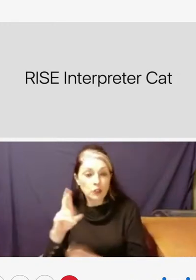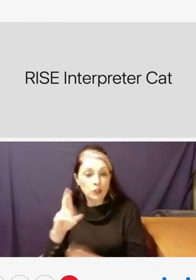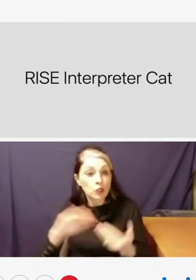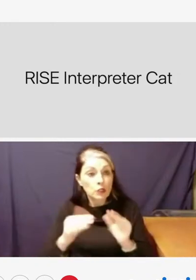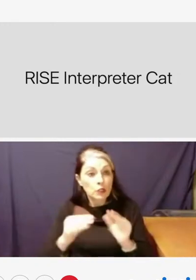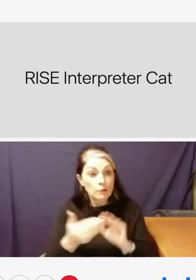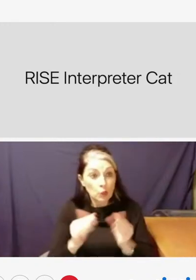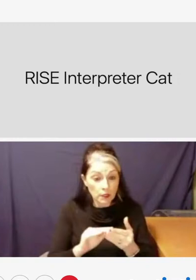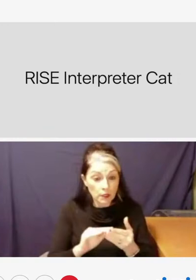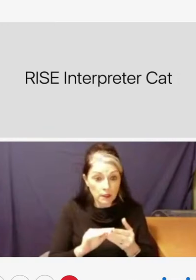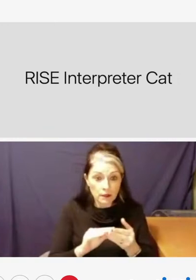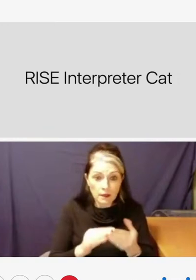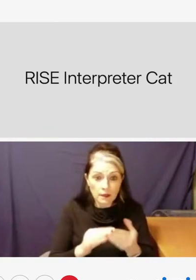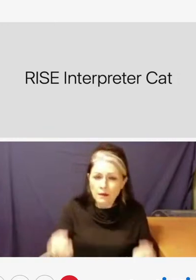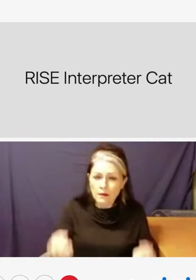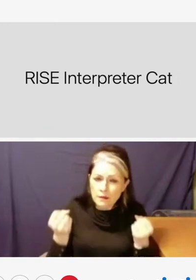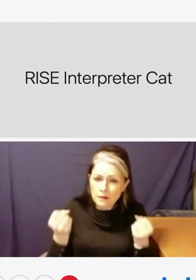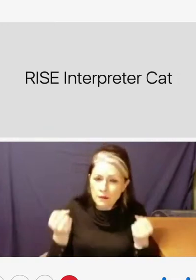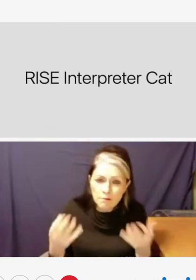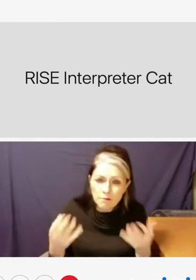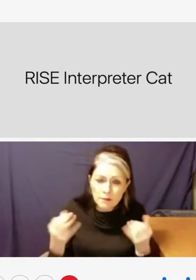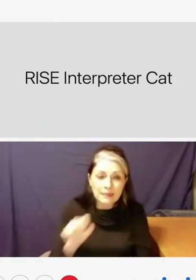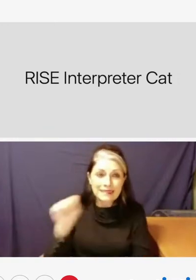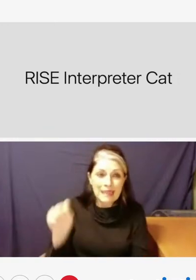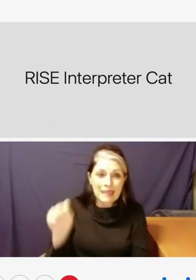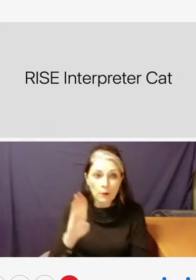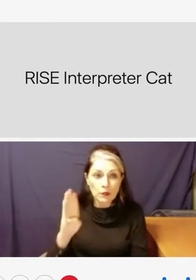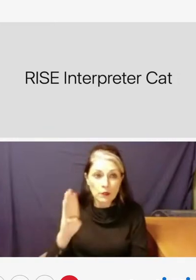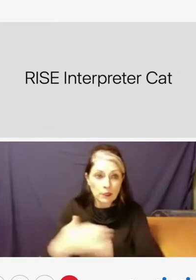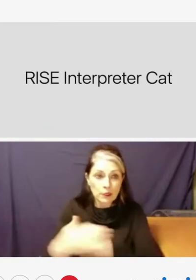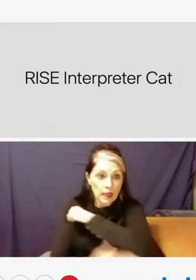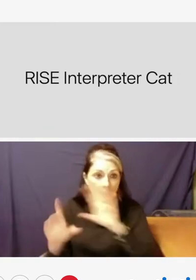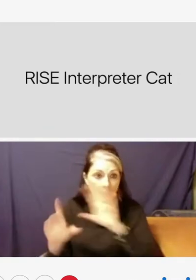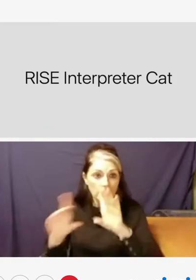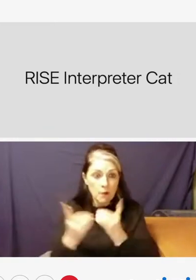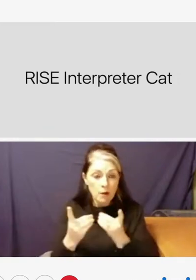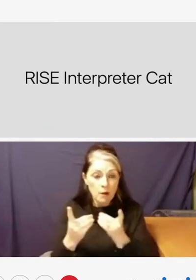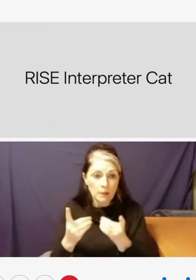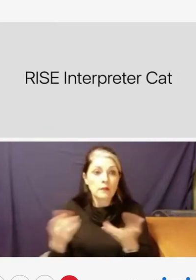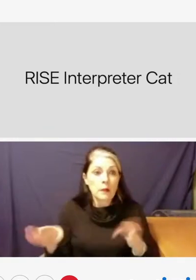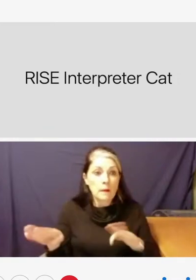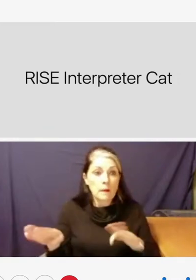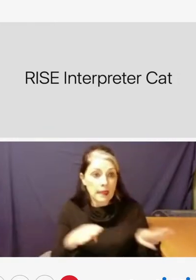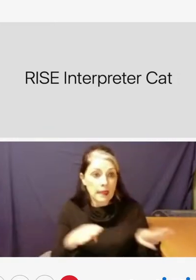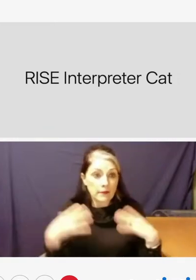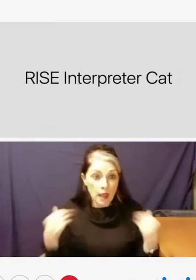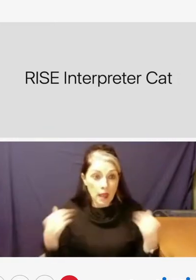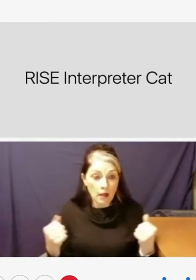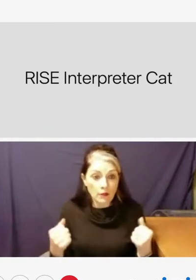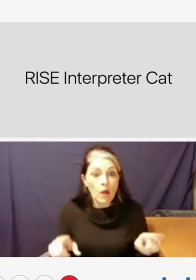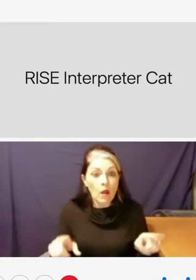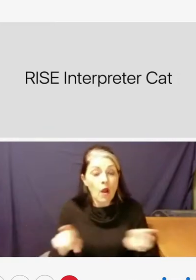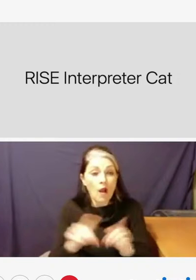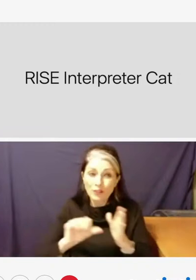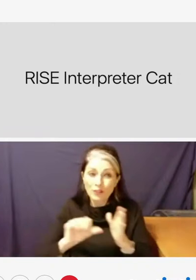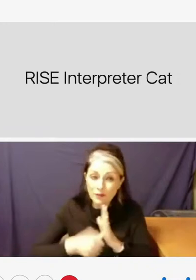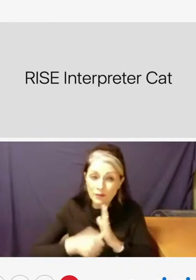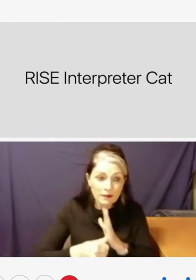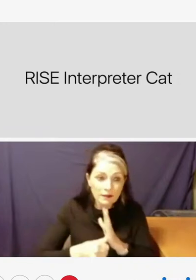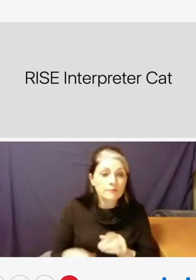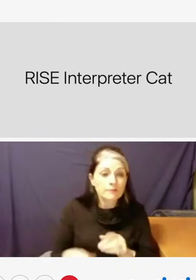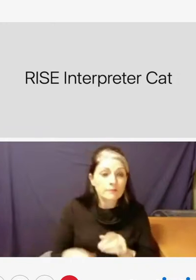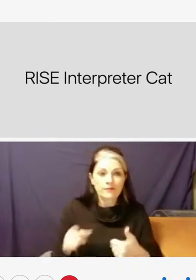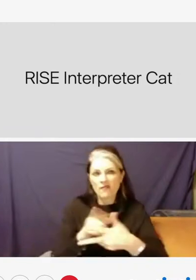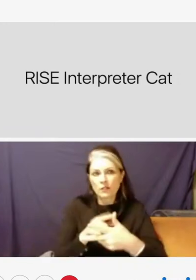services from san berardino county in the Department of Behavioral Health one that I really want to highlight though is South Coast Community Services I'm